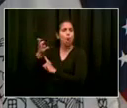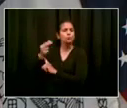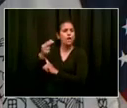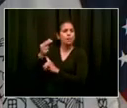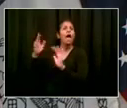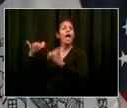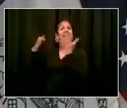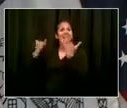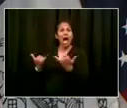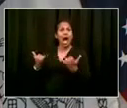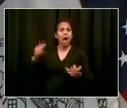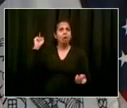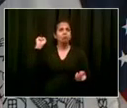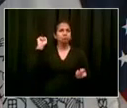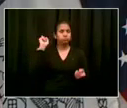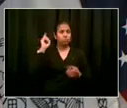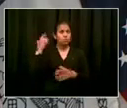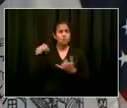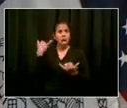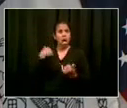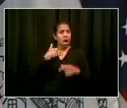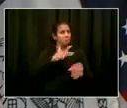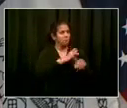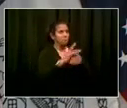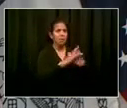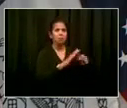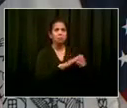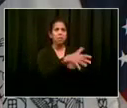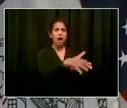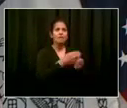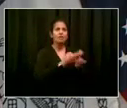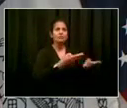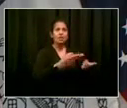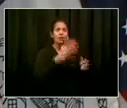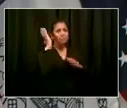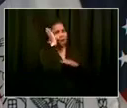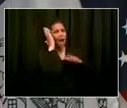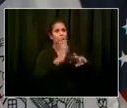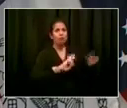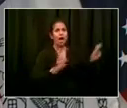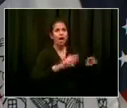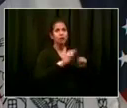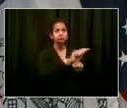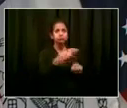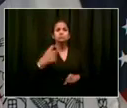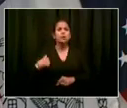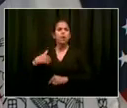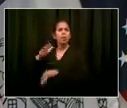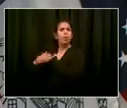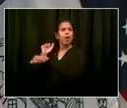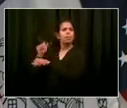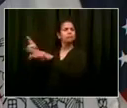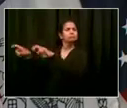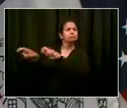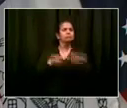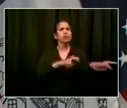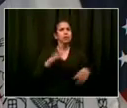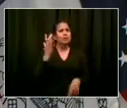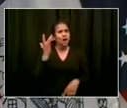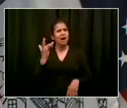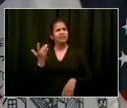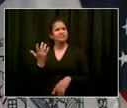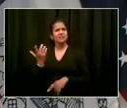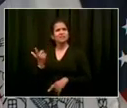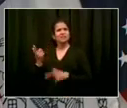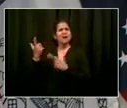long-term basis. In fact, our policy is the opposite. So we would like to be out of hotels. I mentioned not only the Lucerne and the